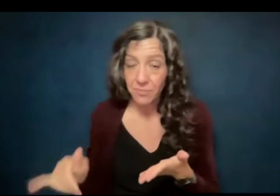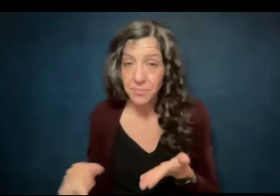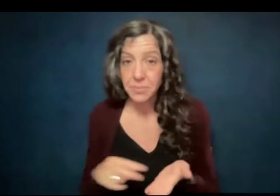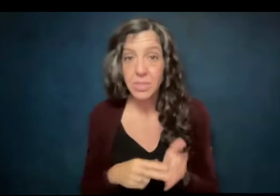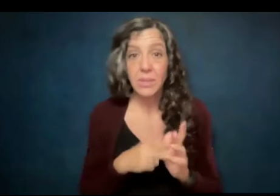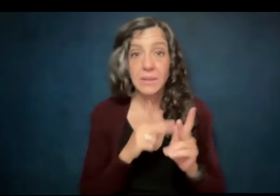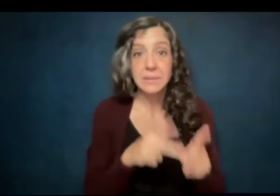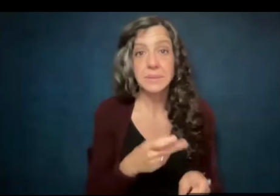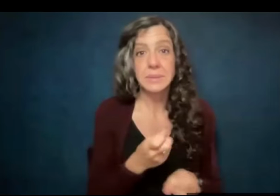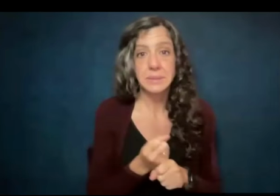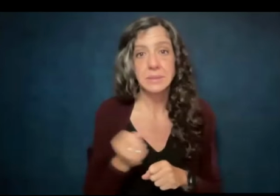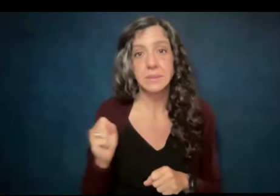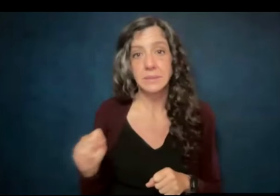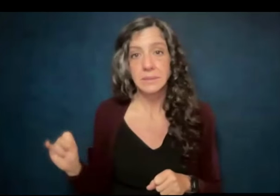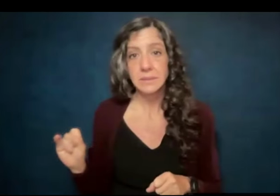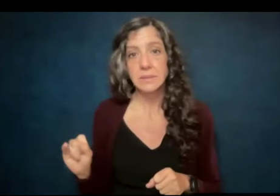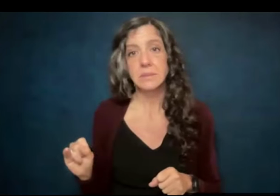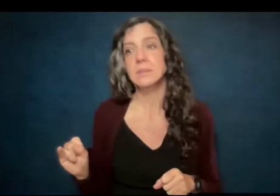would get SSI of